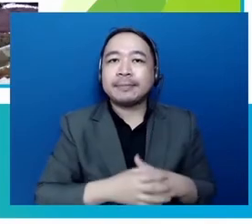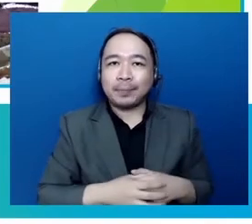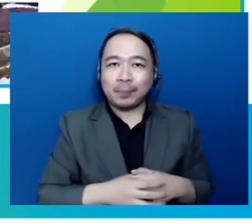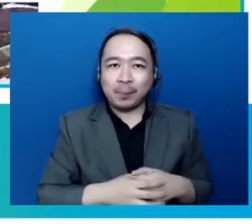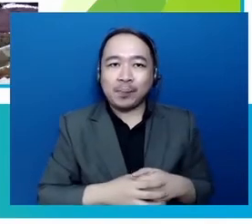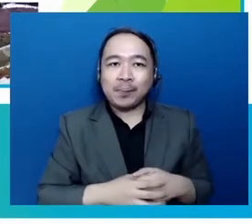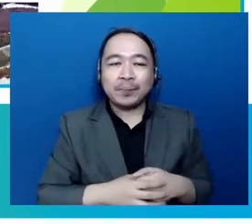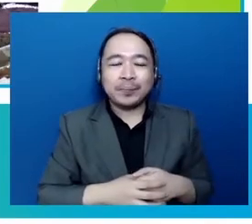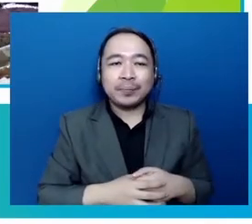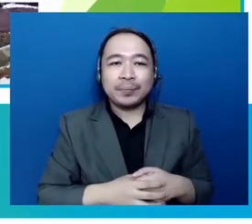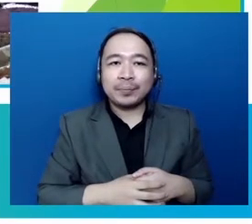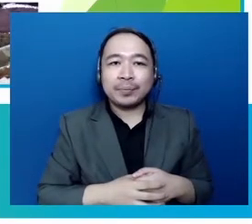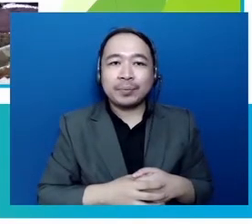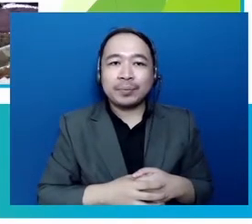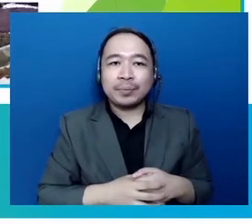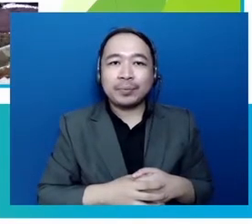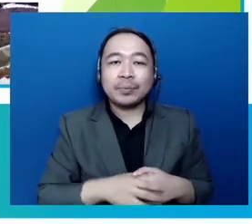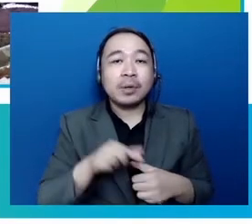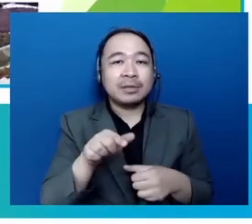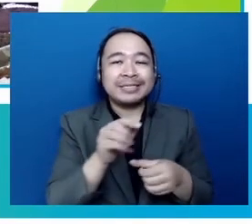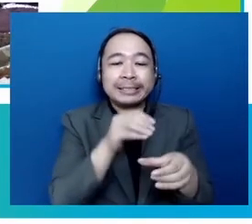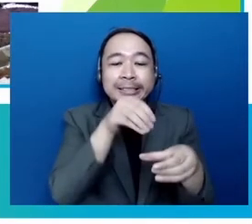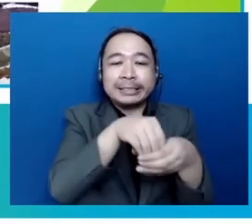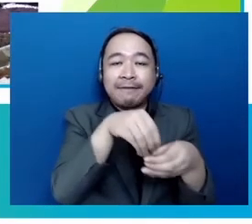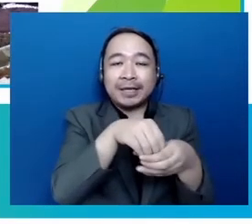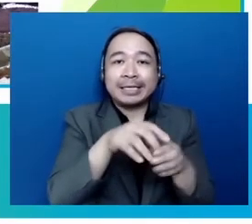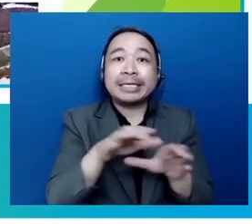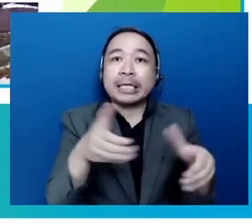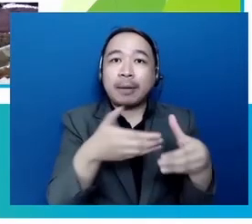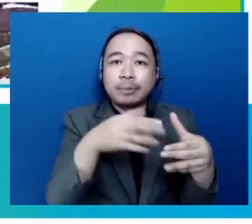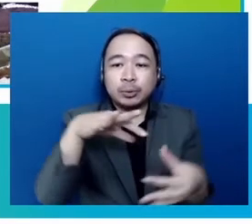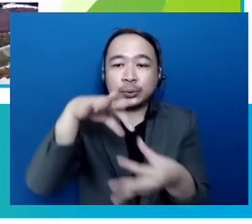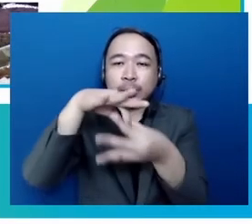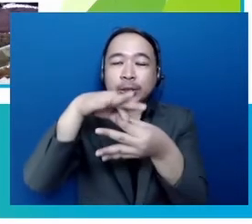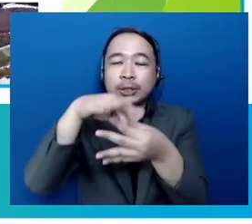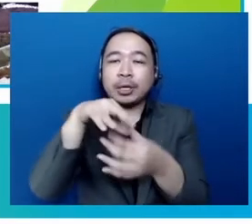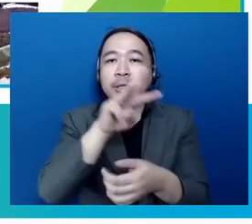The Saving Club is part of the WWF